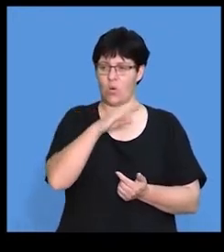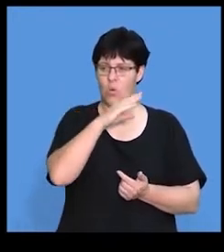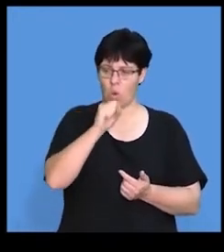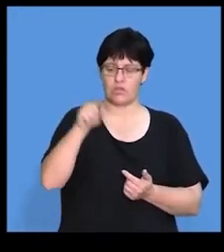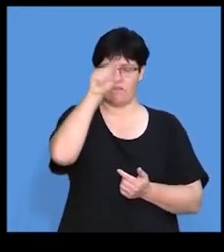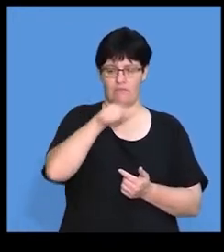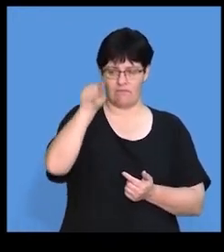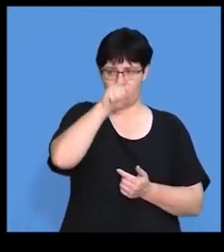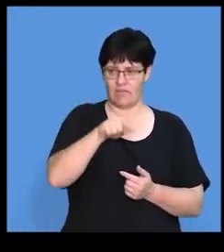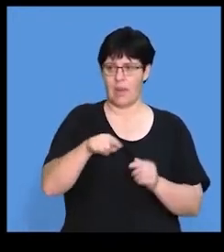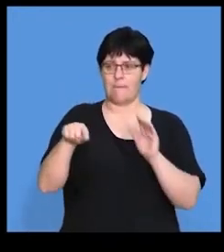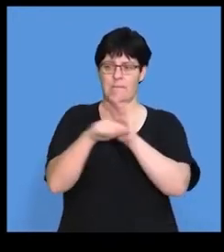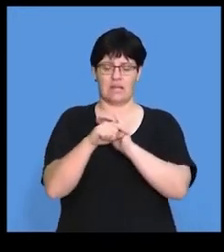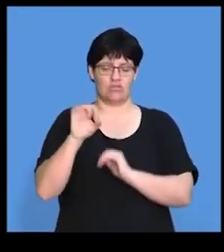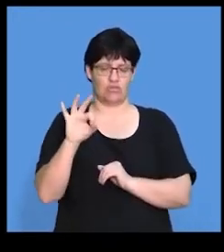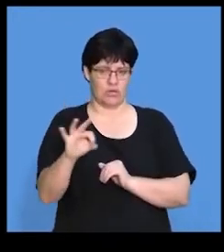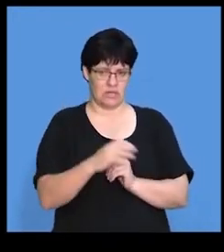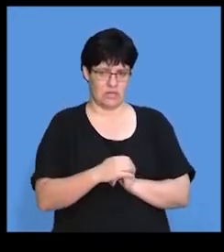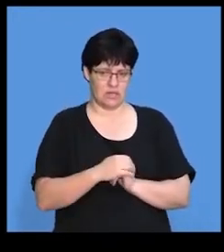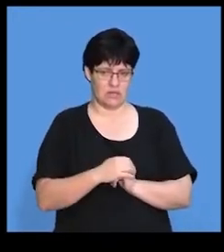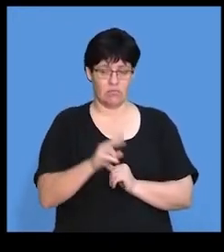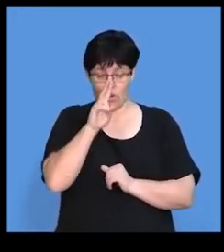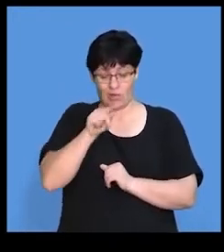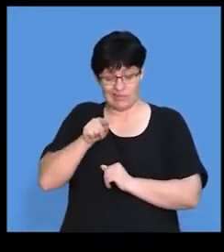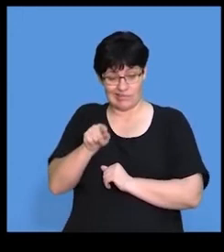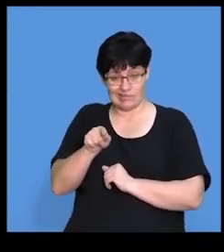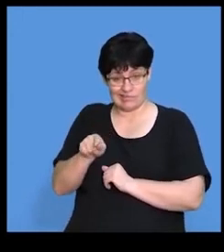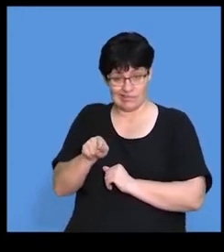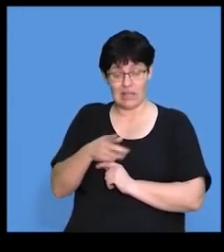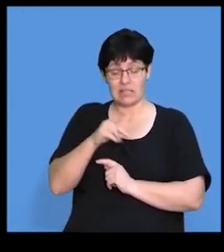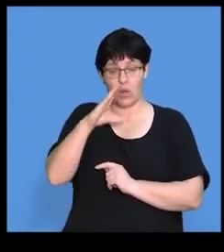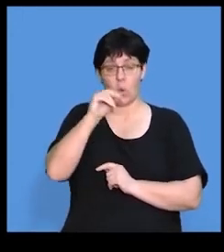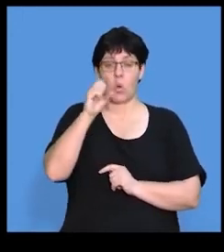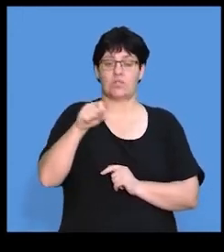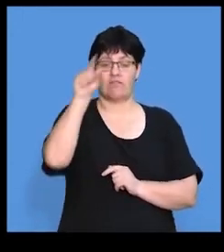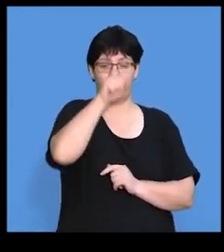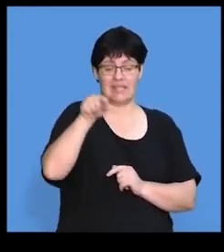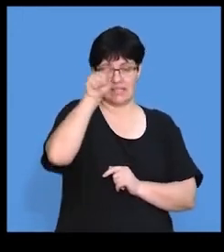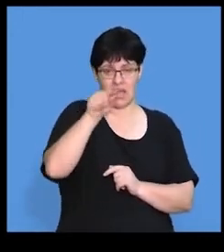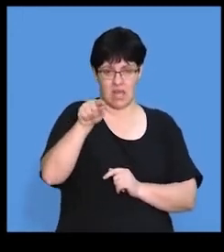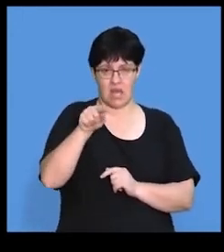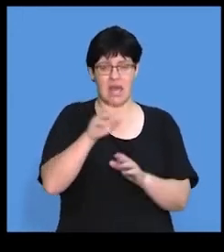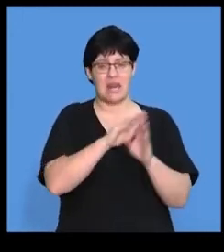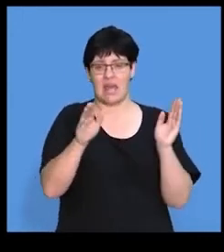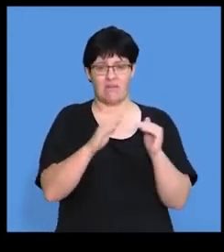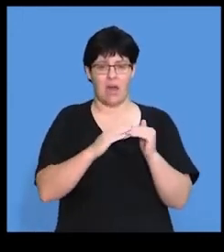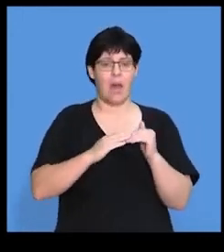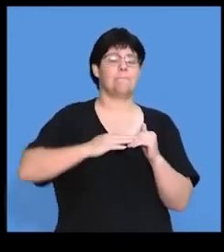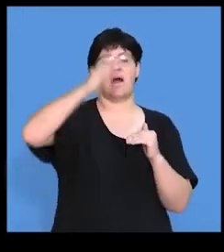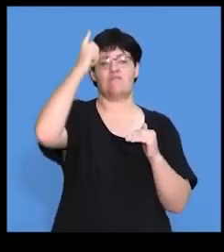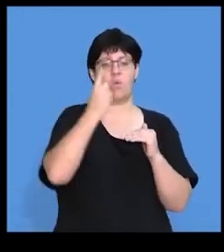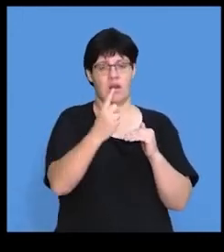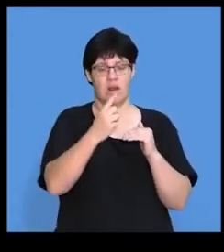-3. So let's just look at that solution. Okay, so we know that cos of theta never goes